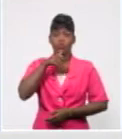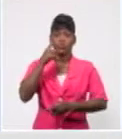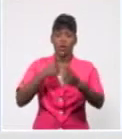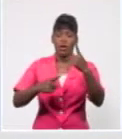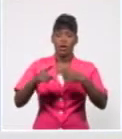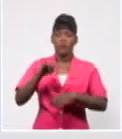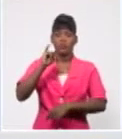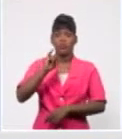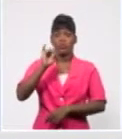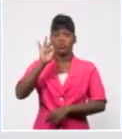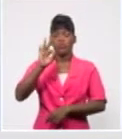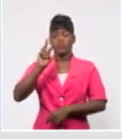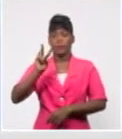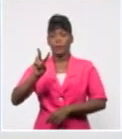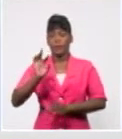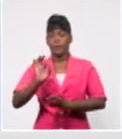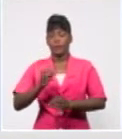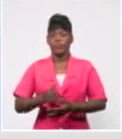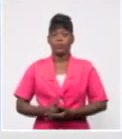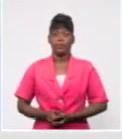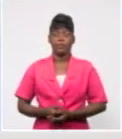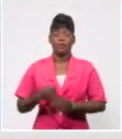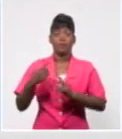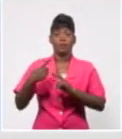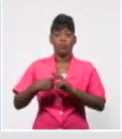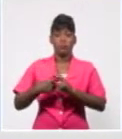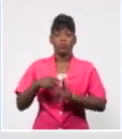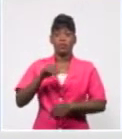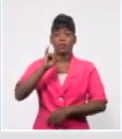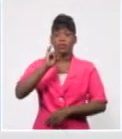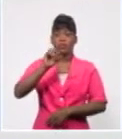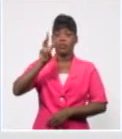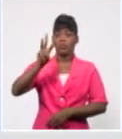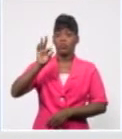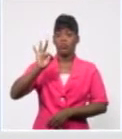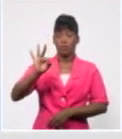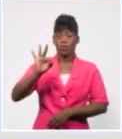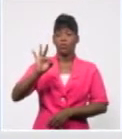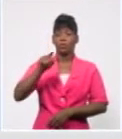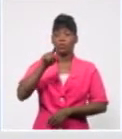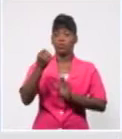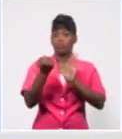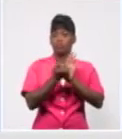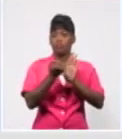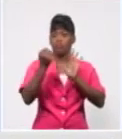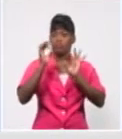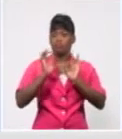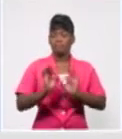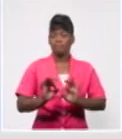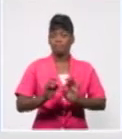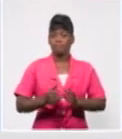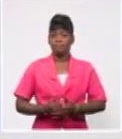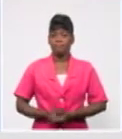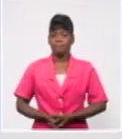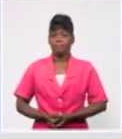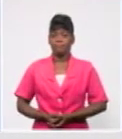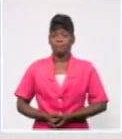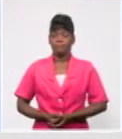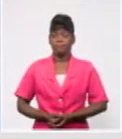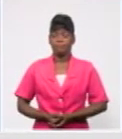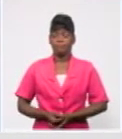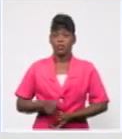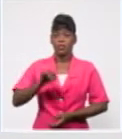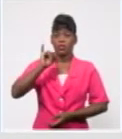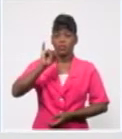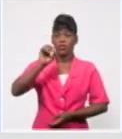supervision, 682 are suspected cases, and 638 are confirmed active cases, the